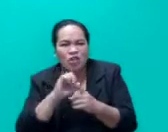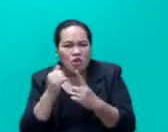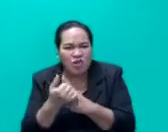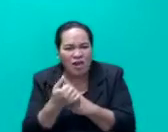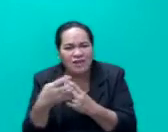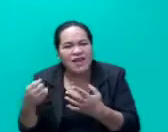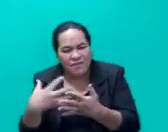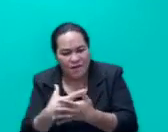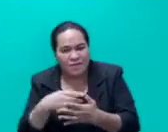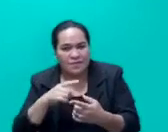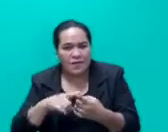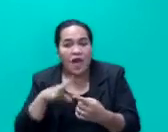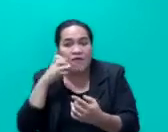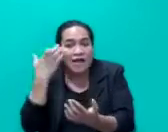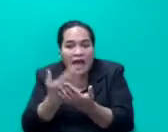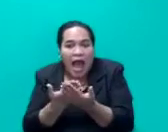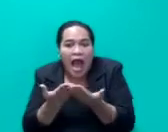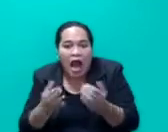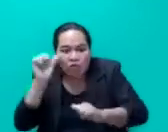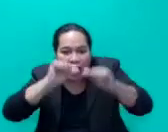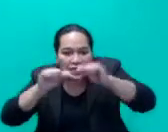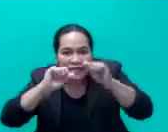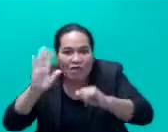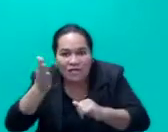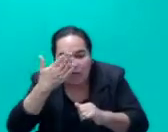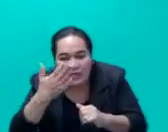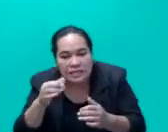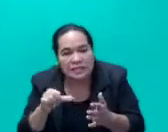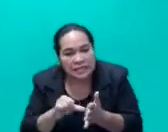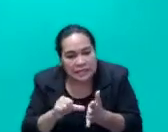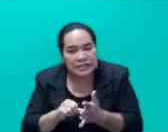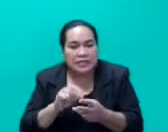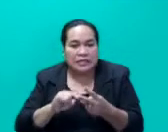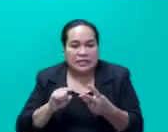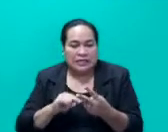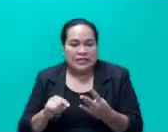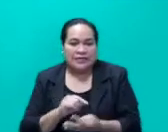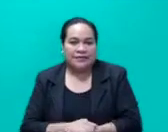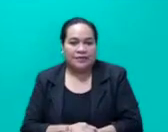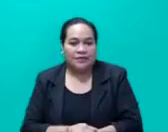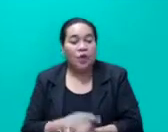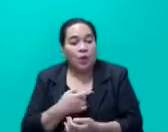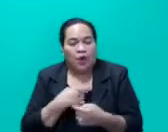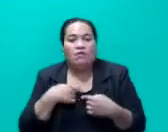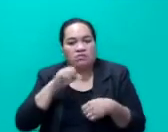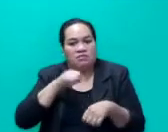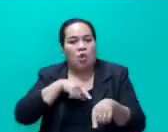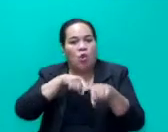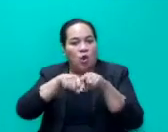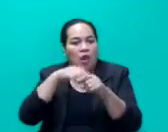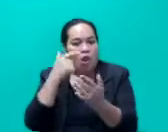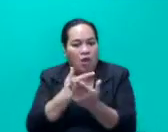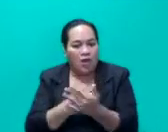necessary for assessing evidence, results, and ultimately the impact of our programs. We've learned a lot. Learning